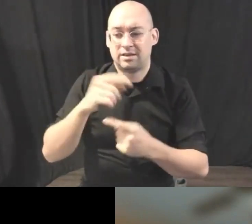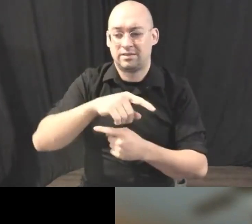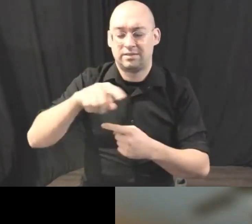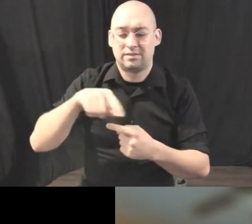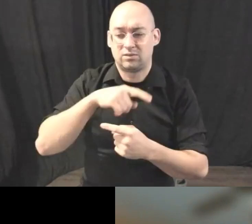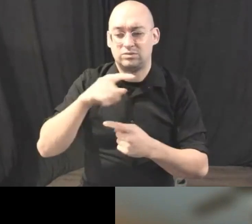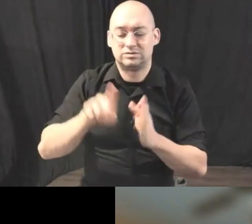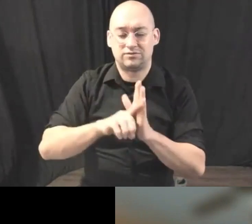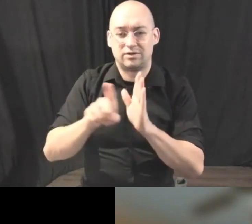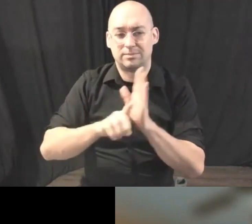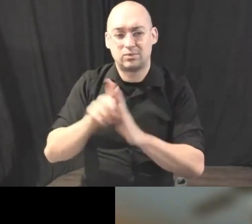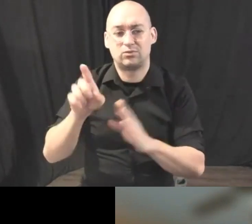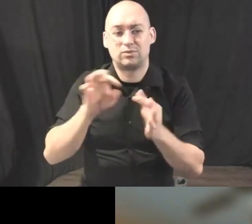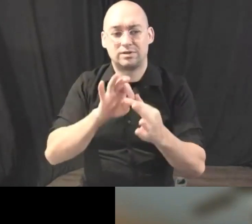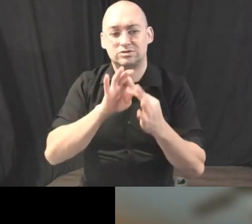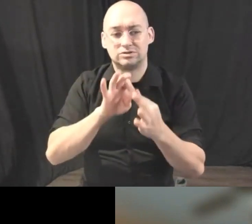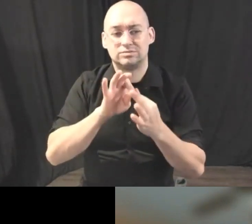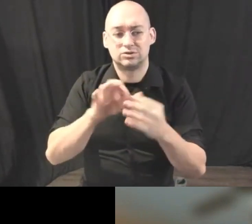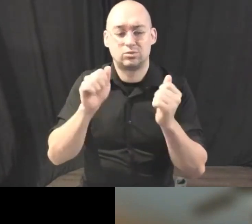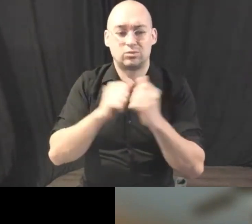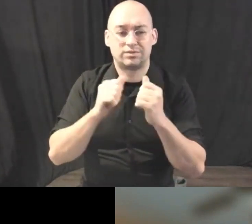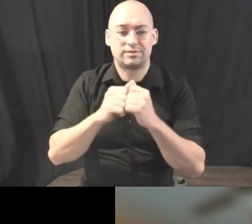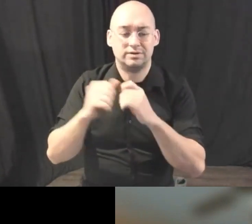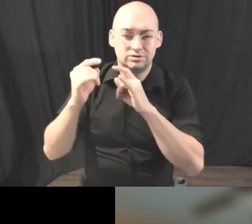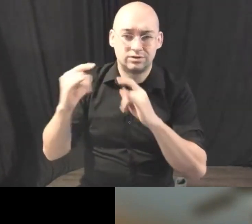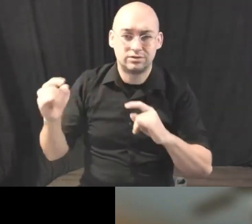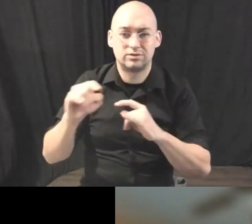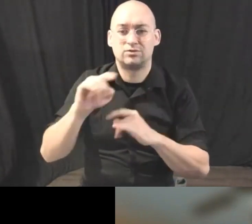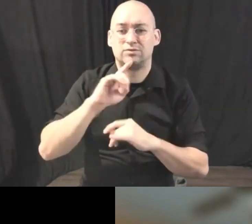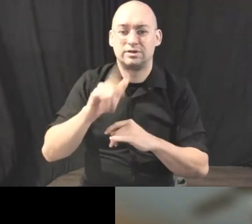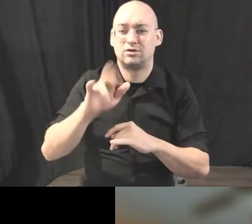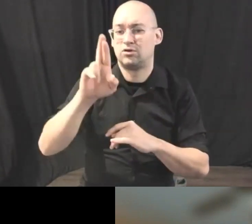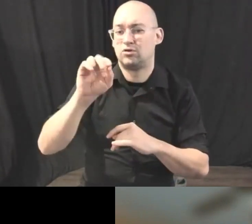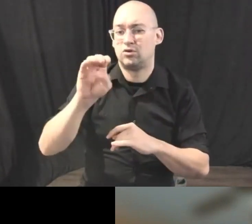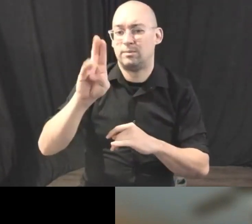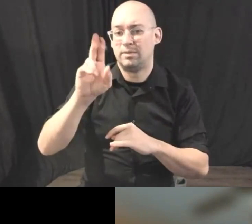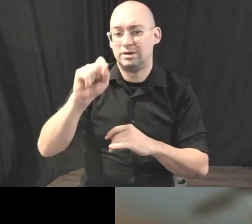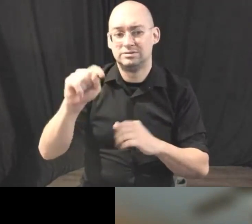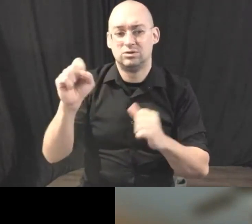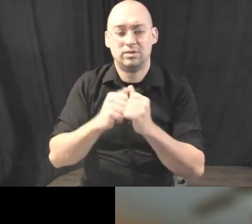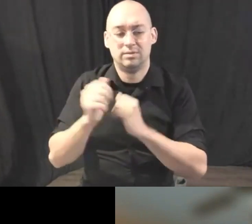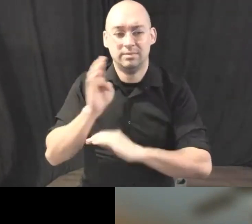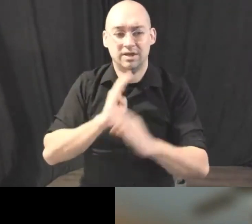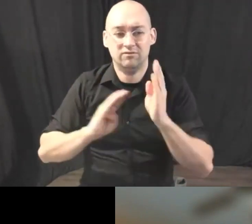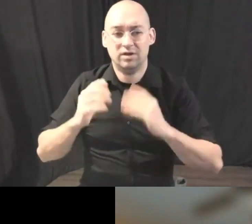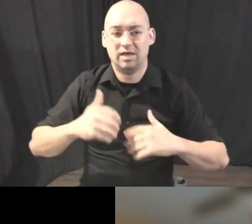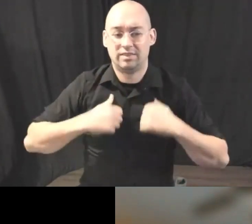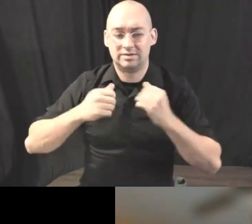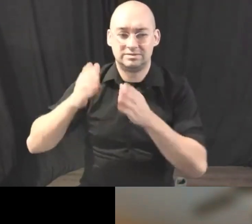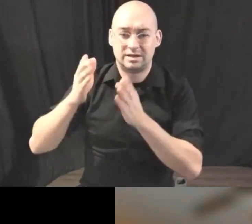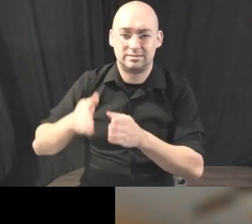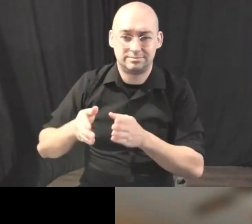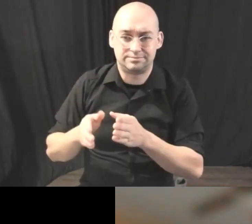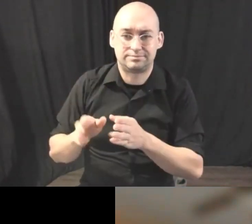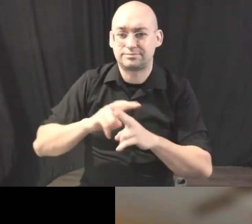developed relationships with those in the shelters, and there's a really robust, I want to just tell you from the behavioral health side, I'm extremely impressed